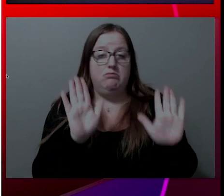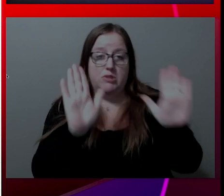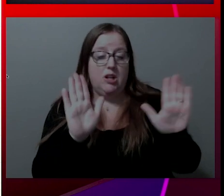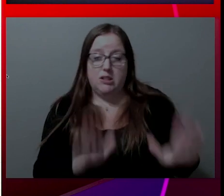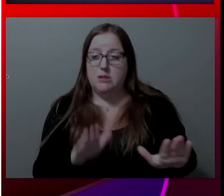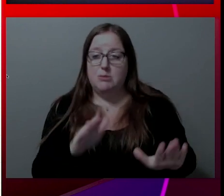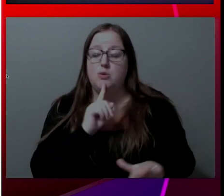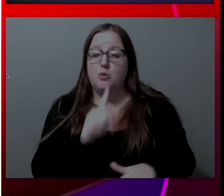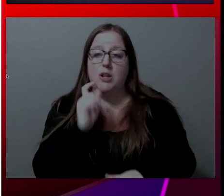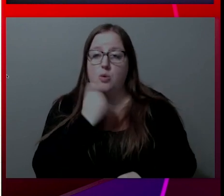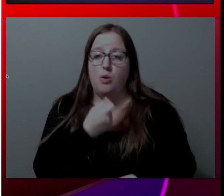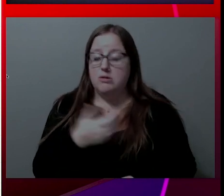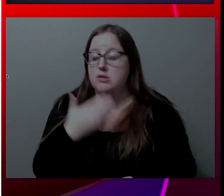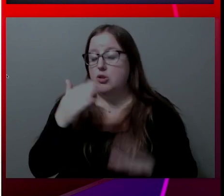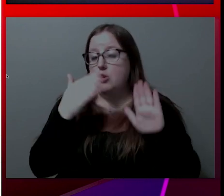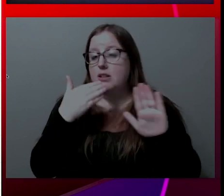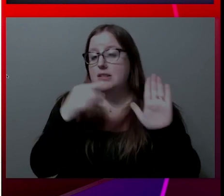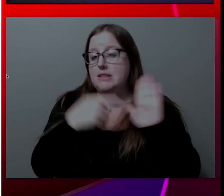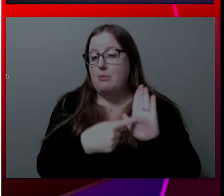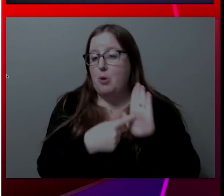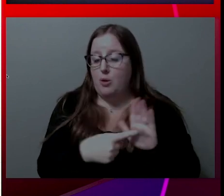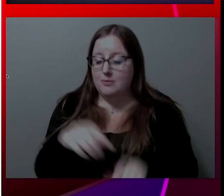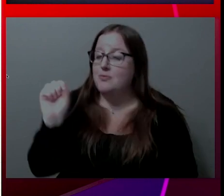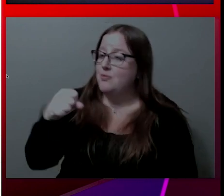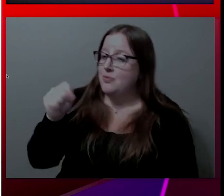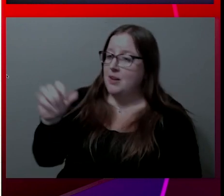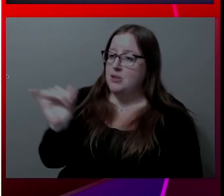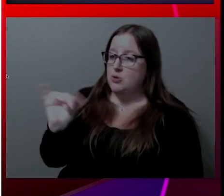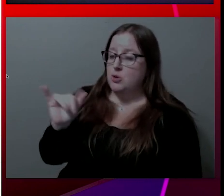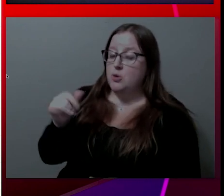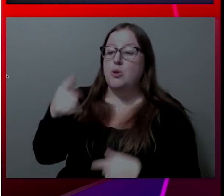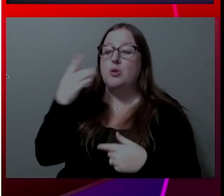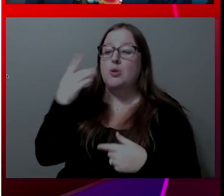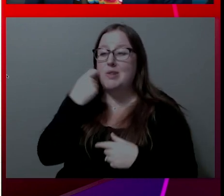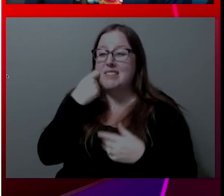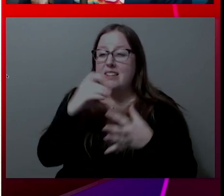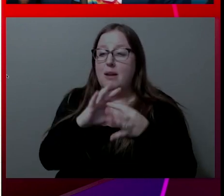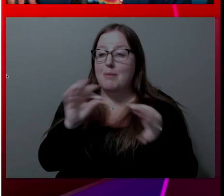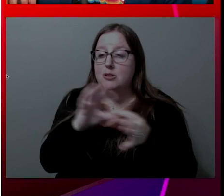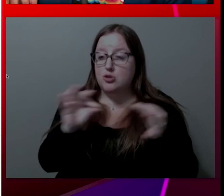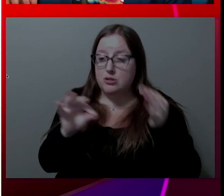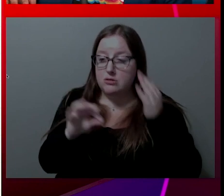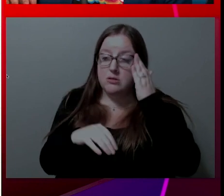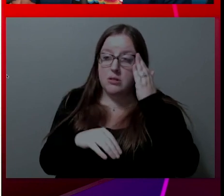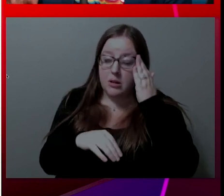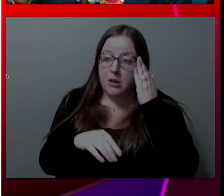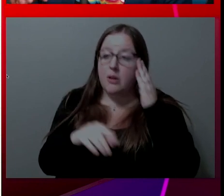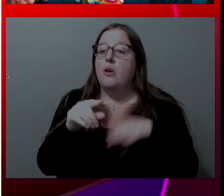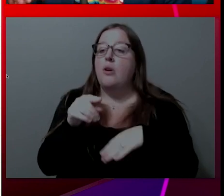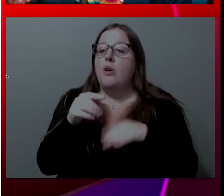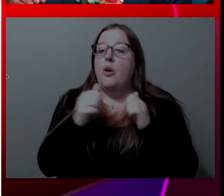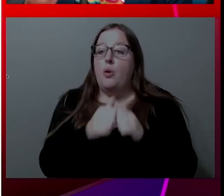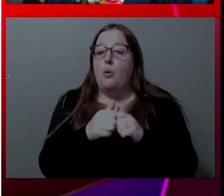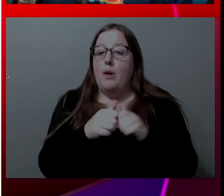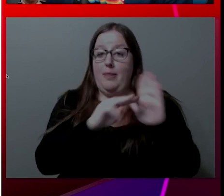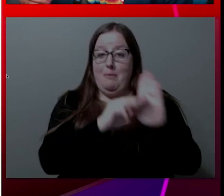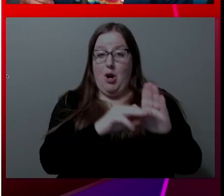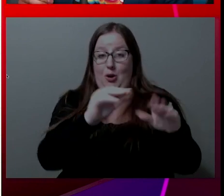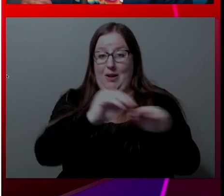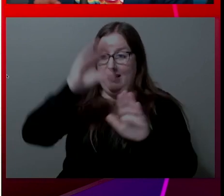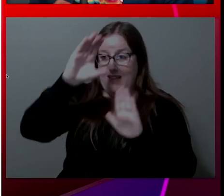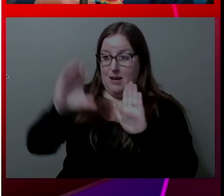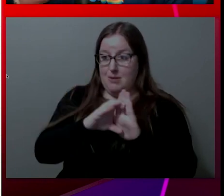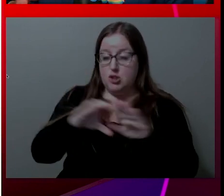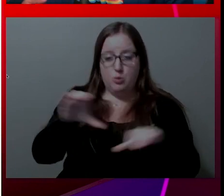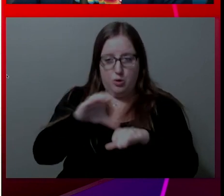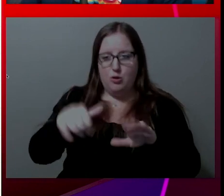perfect example. Yeah, and it was great because what you just mentioned was baking the model into the image. We were doing that